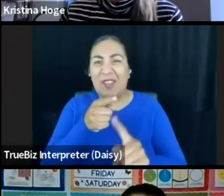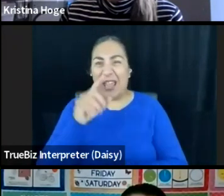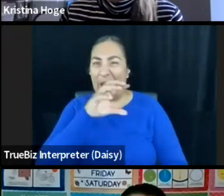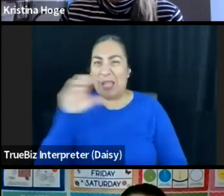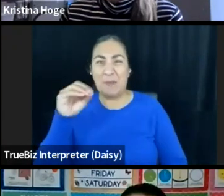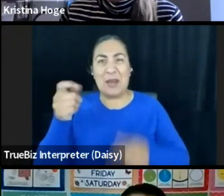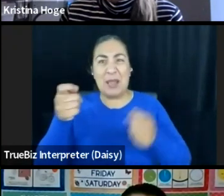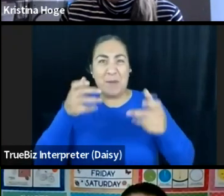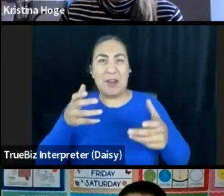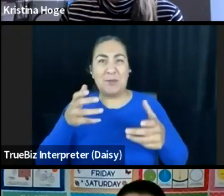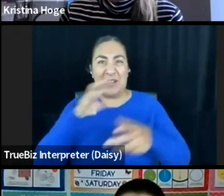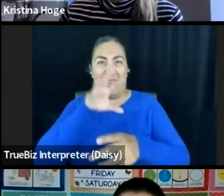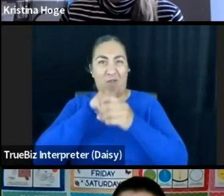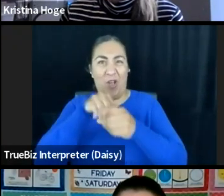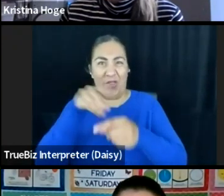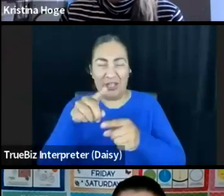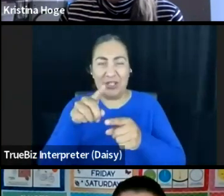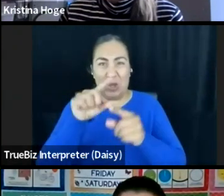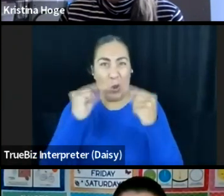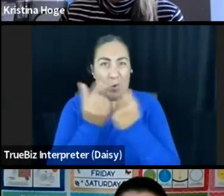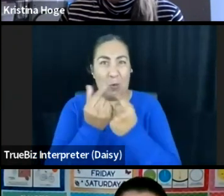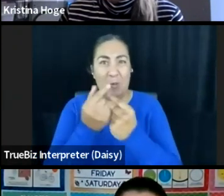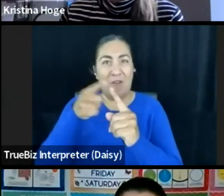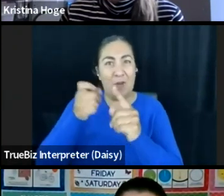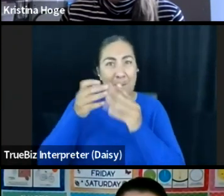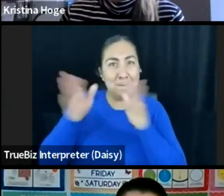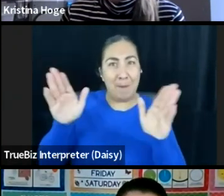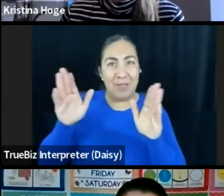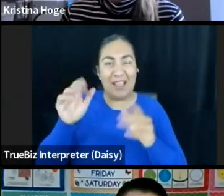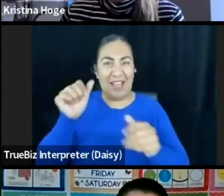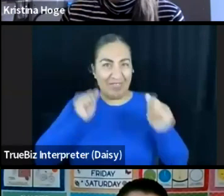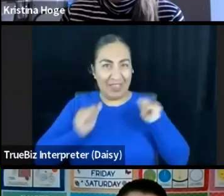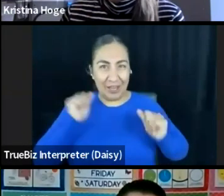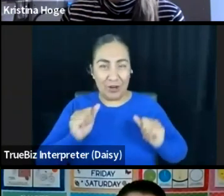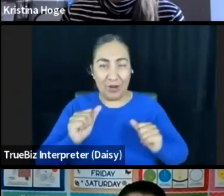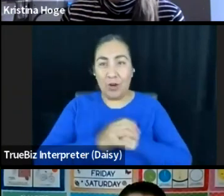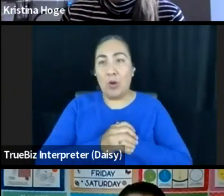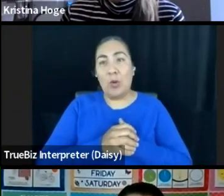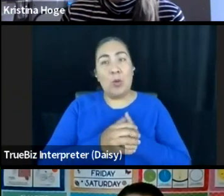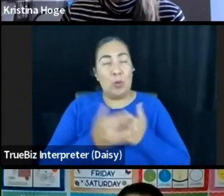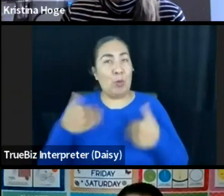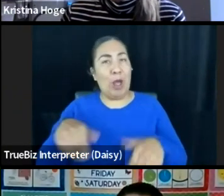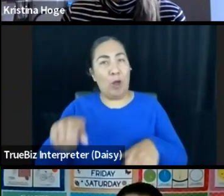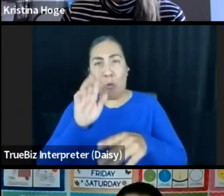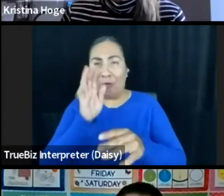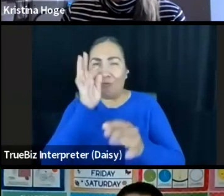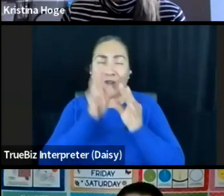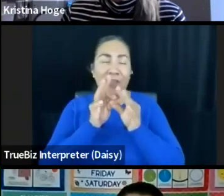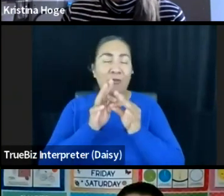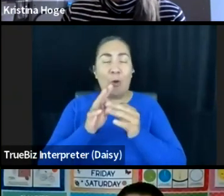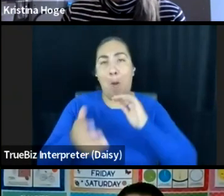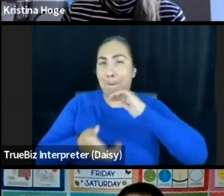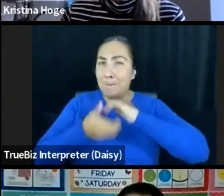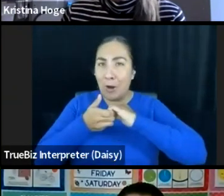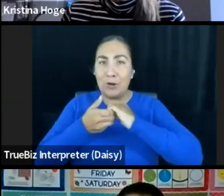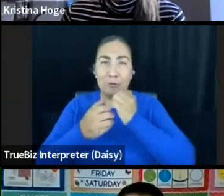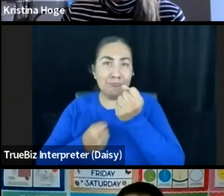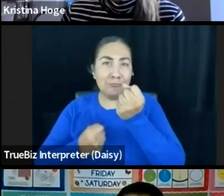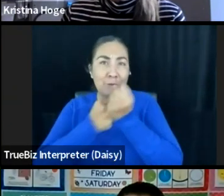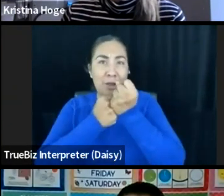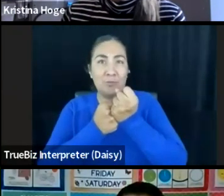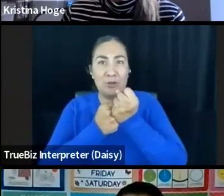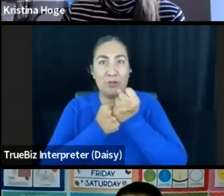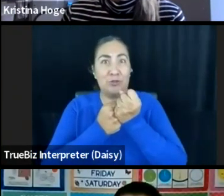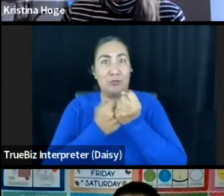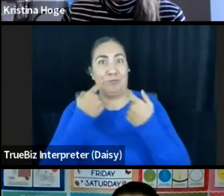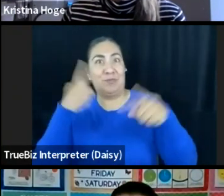group from the Public Theater, who has been our faithful partner and sponsor to make this summit possible. So I'd